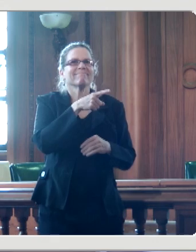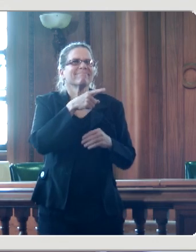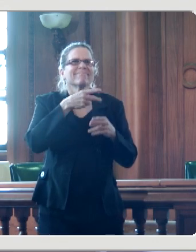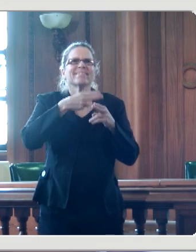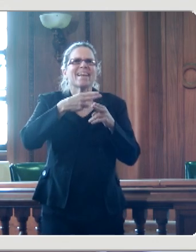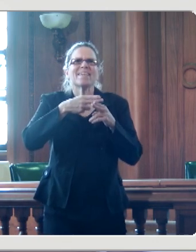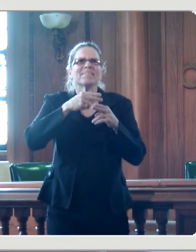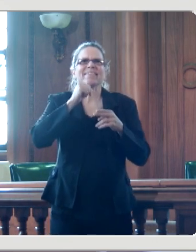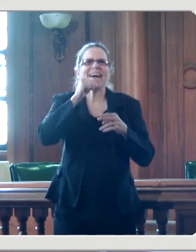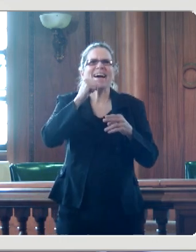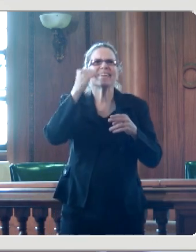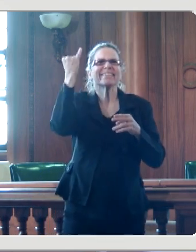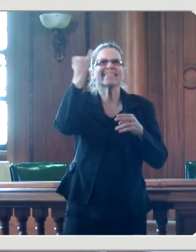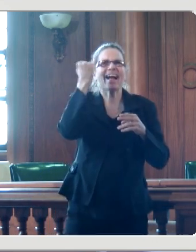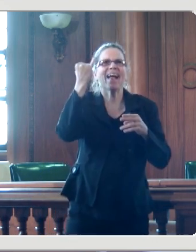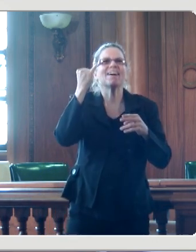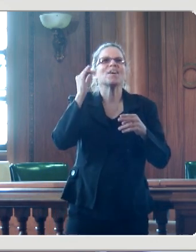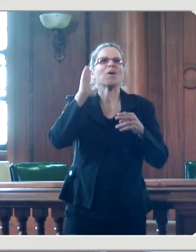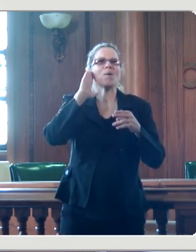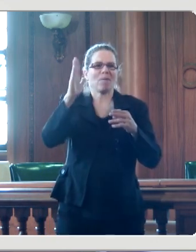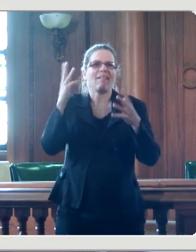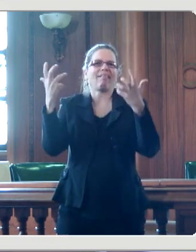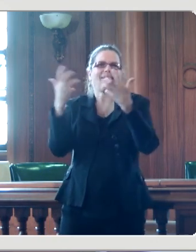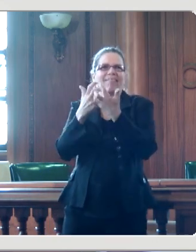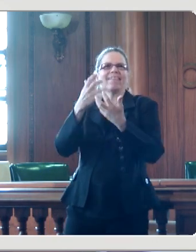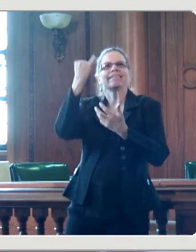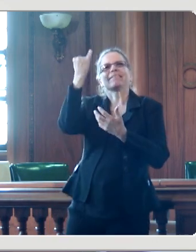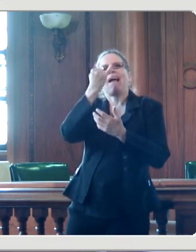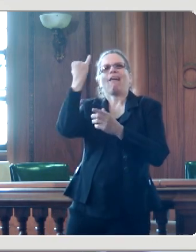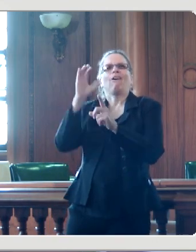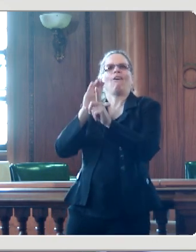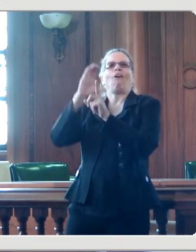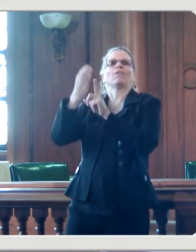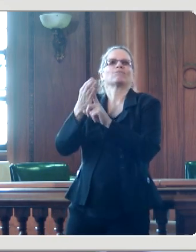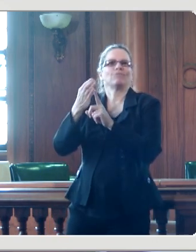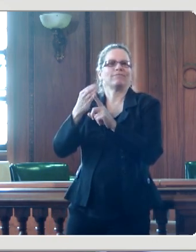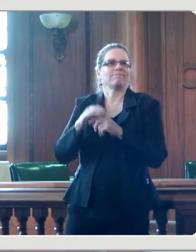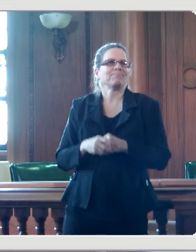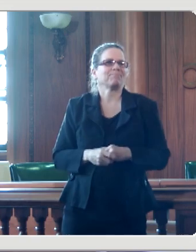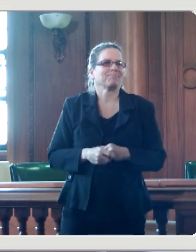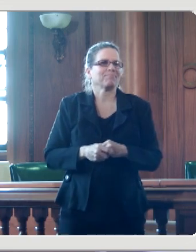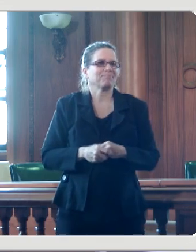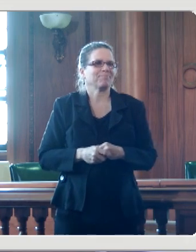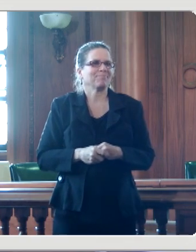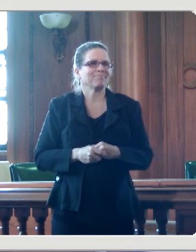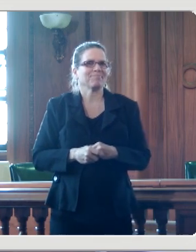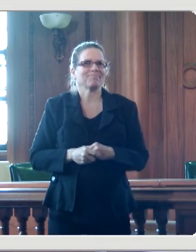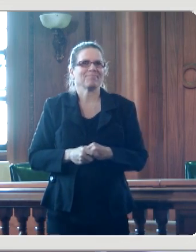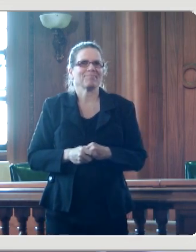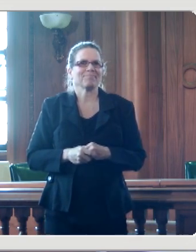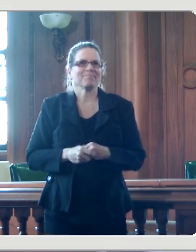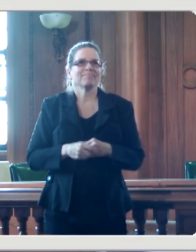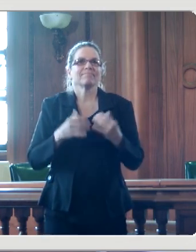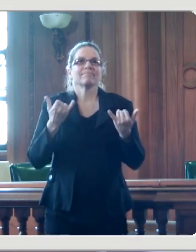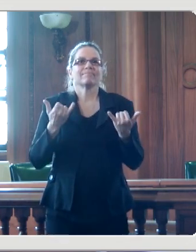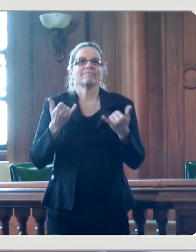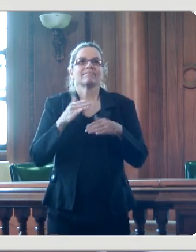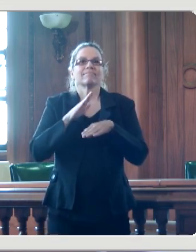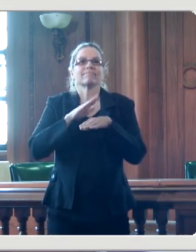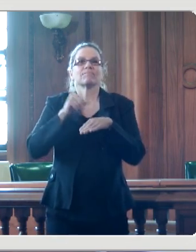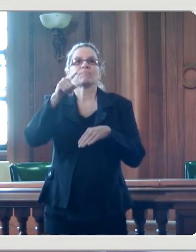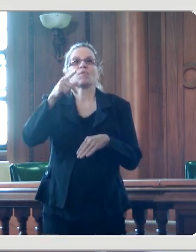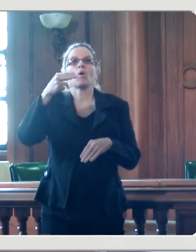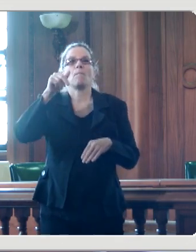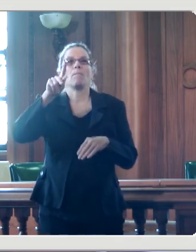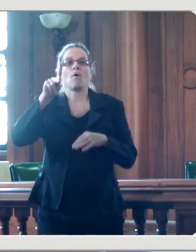Congratulations on that. Parks and Facilities, Director Pat Sullivan, who has